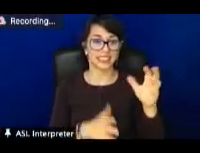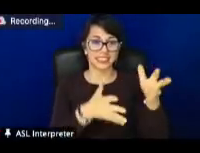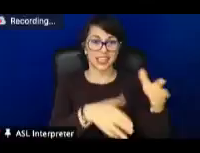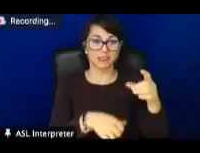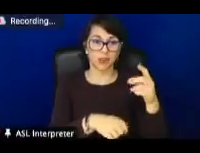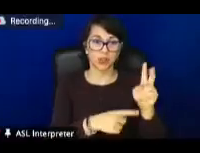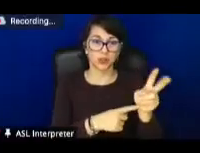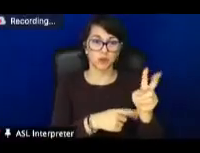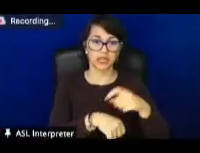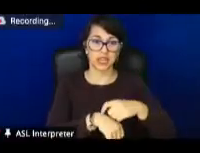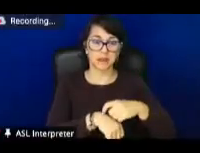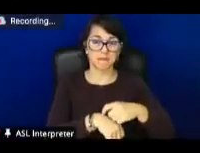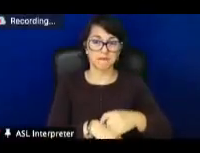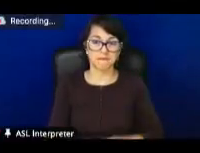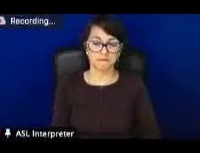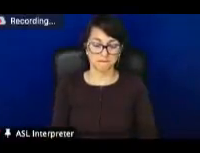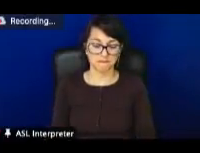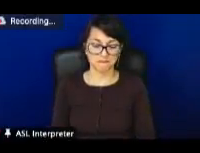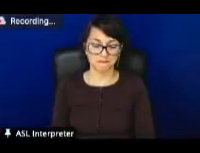timer.